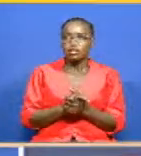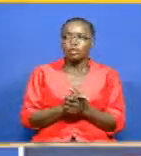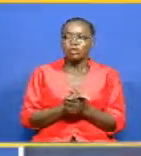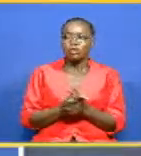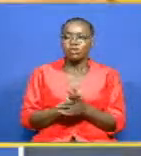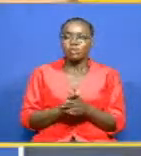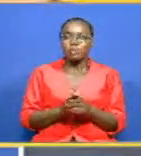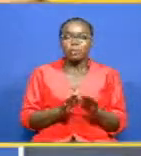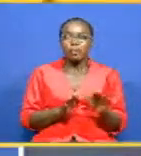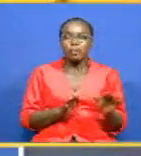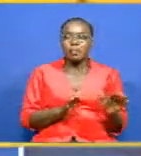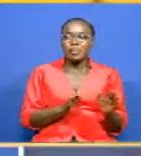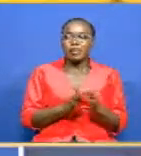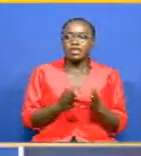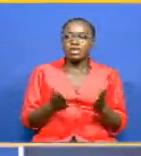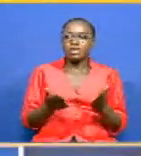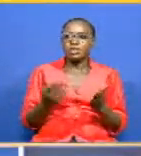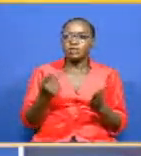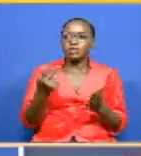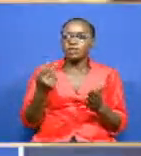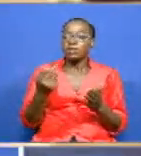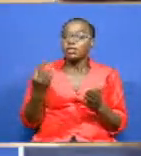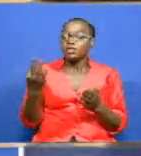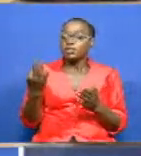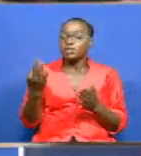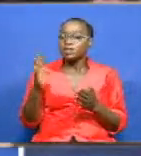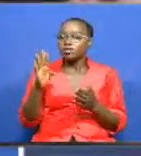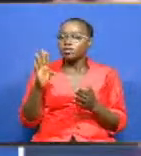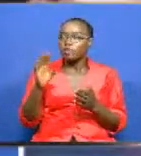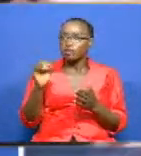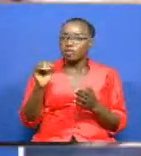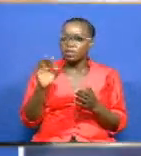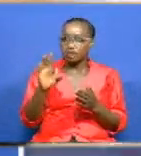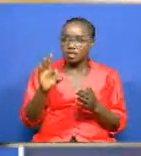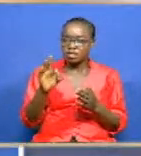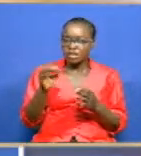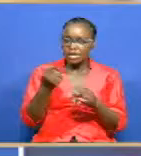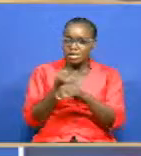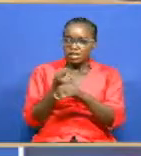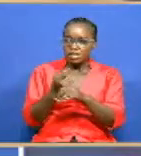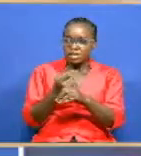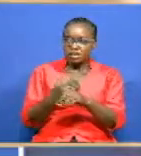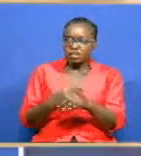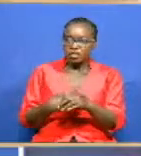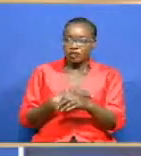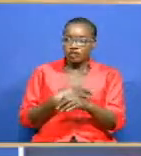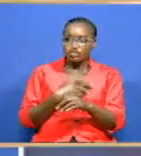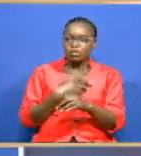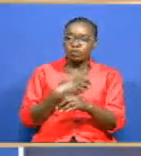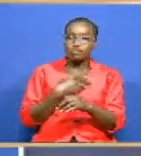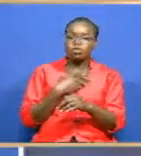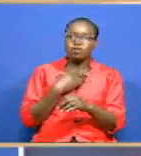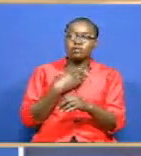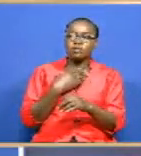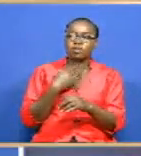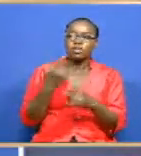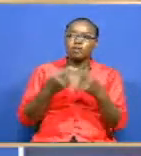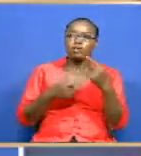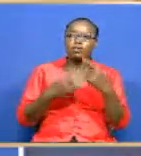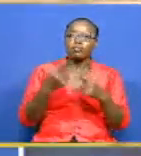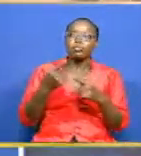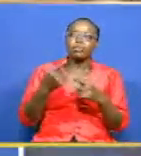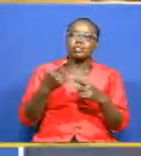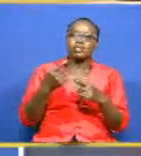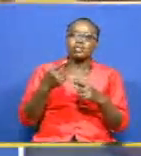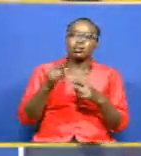Damian Lee calmly dropped in 2 free throws with 4.3 seconds remaining as the hosts, Golden State Warriors, overcame one of the worst